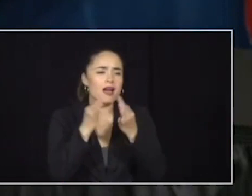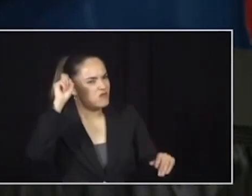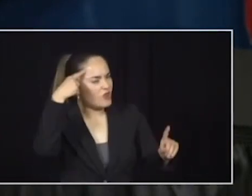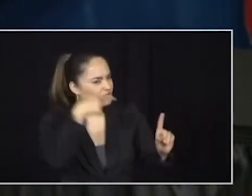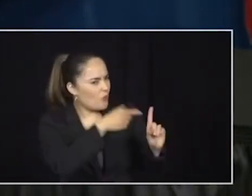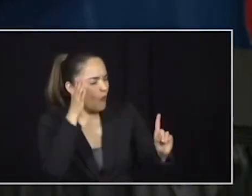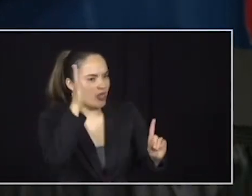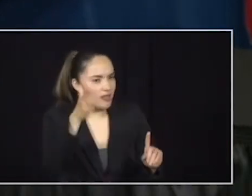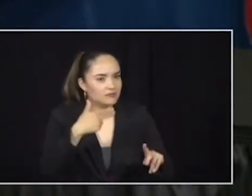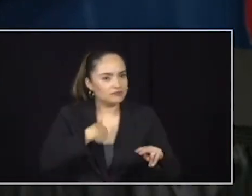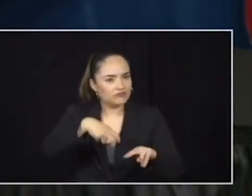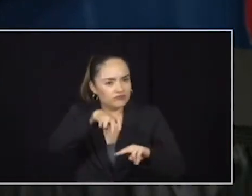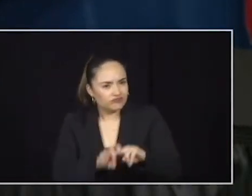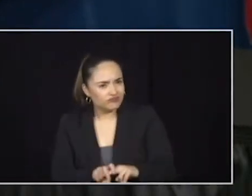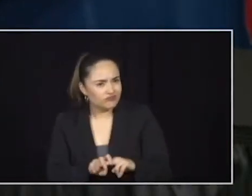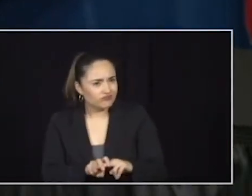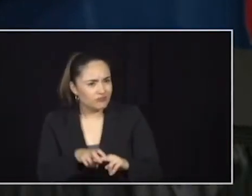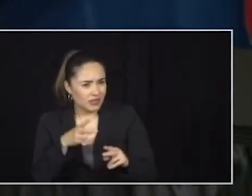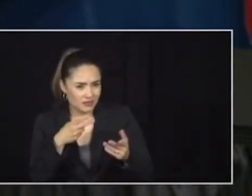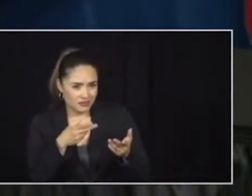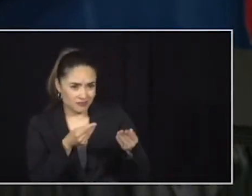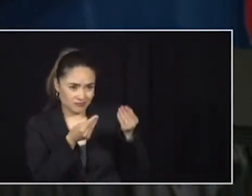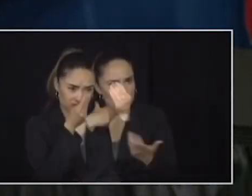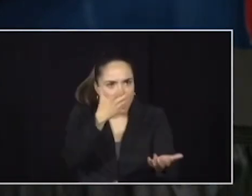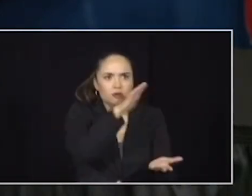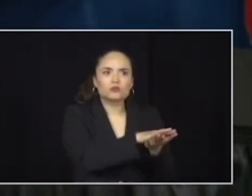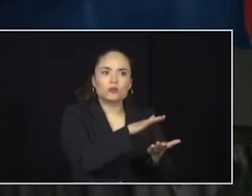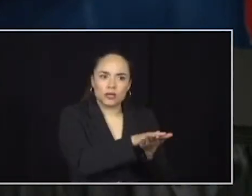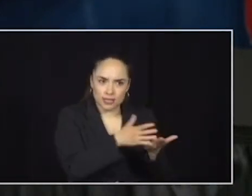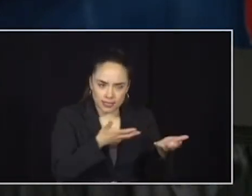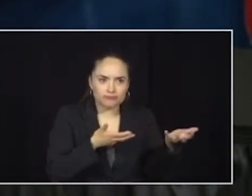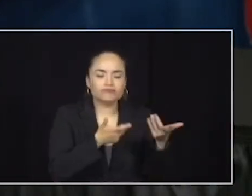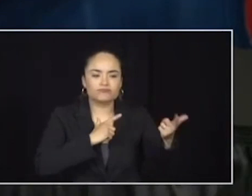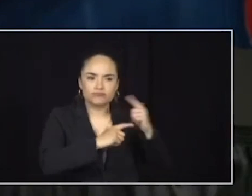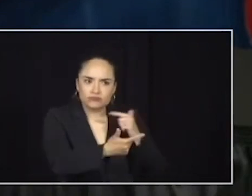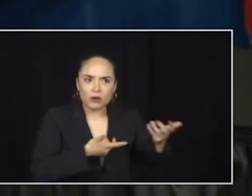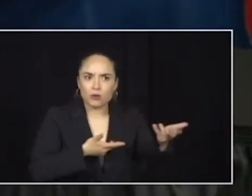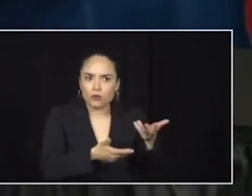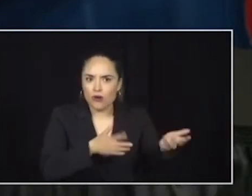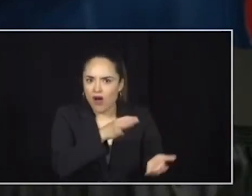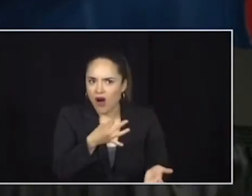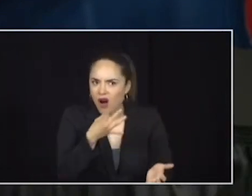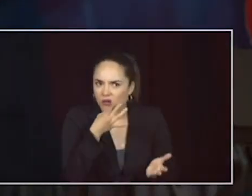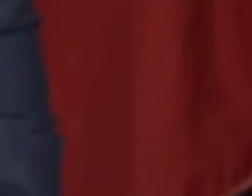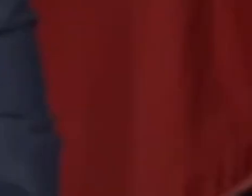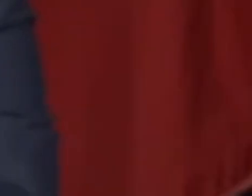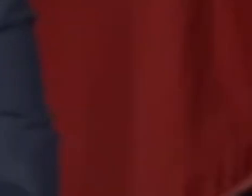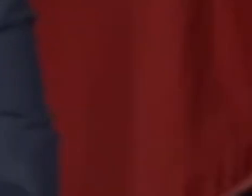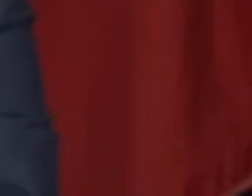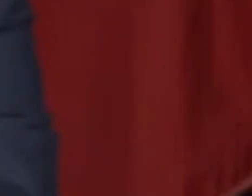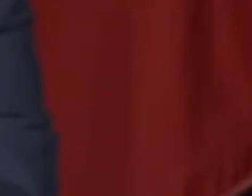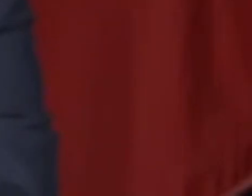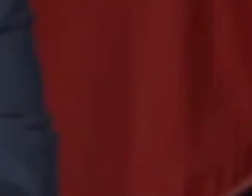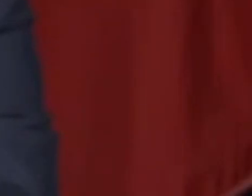met Arthur. Arthur, this is the situation. I'm going to bring it to cabin. I was very upfront with him. He was a tough negotiator, by the way. I got to get him into some of the negotiations. At the